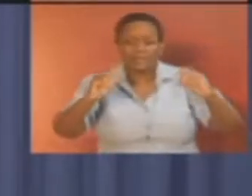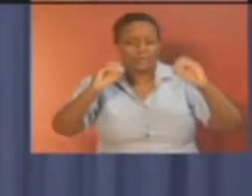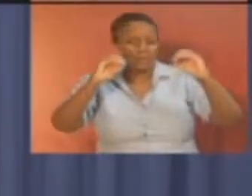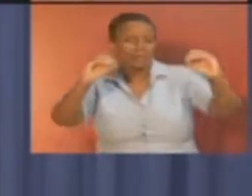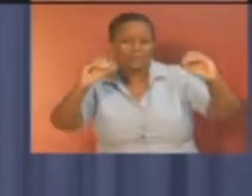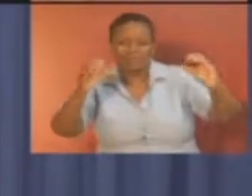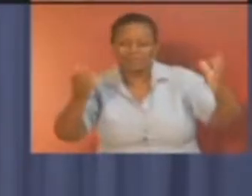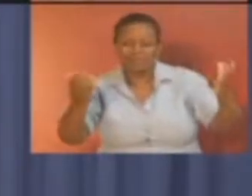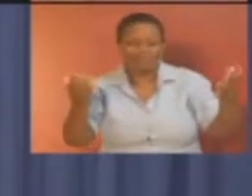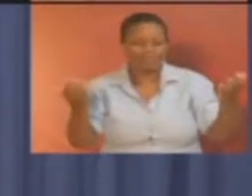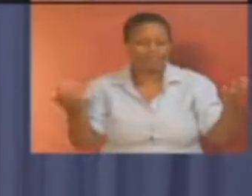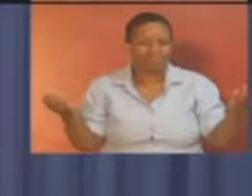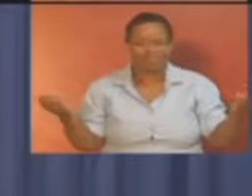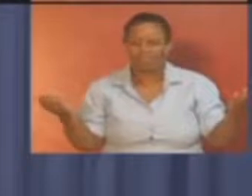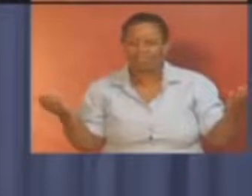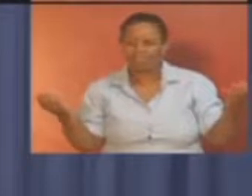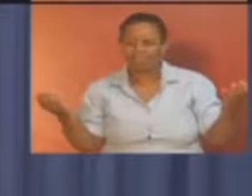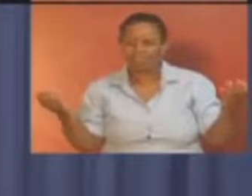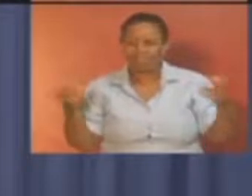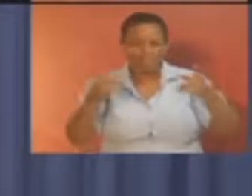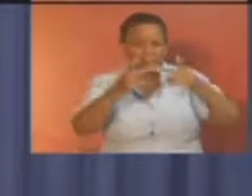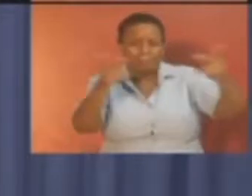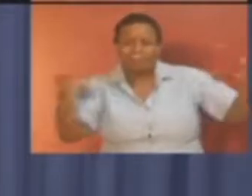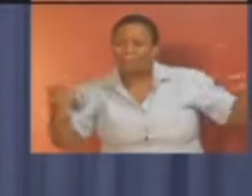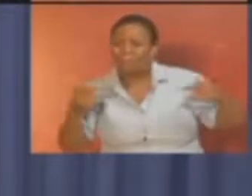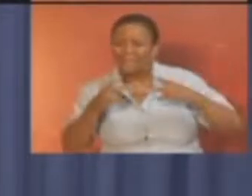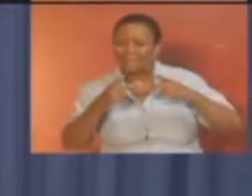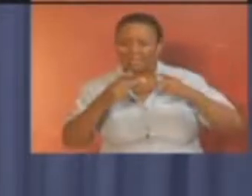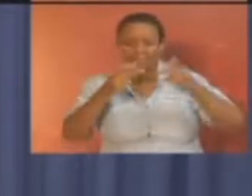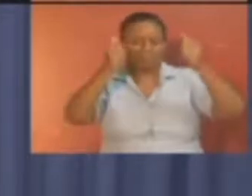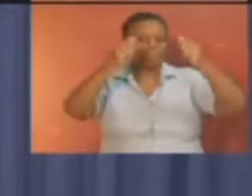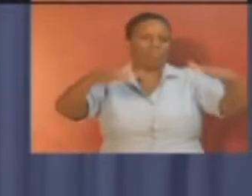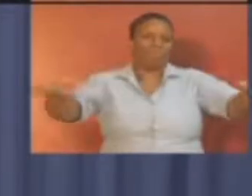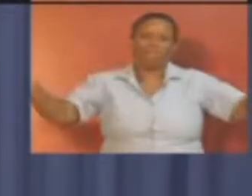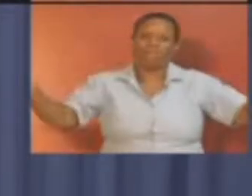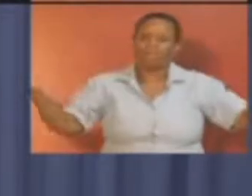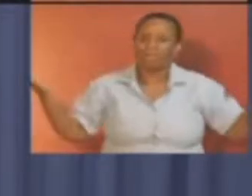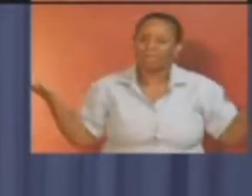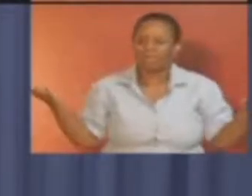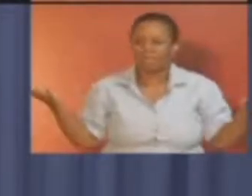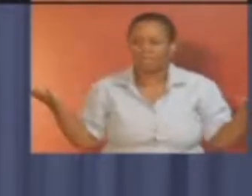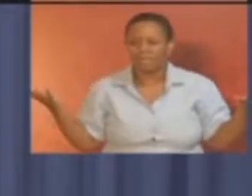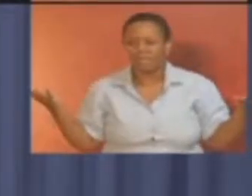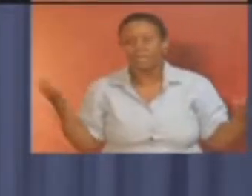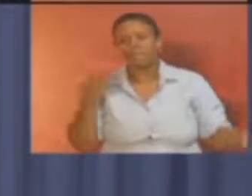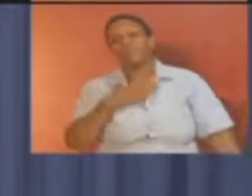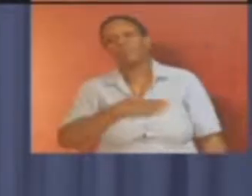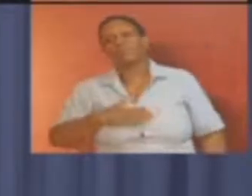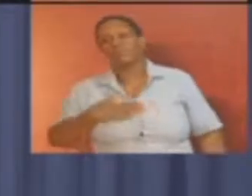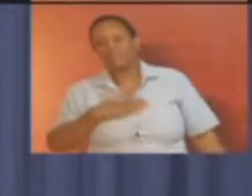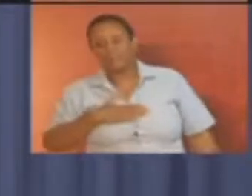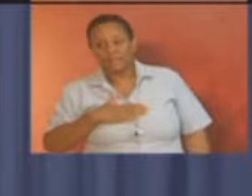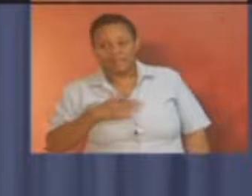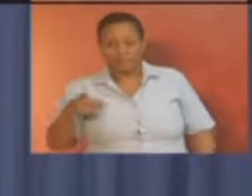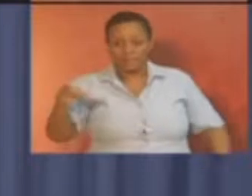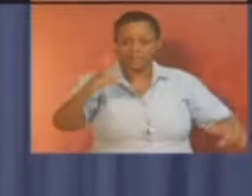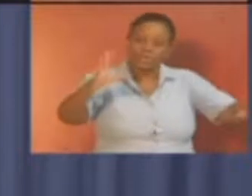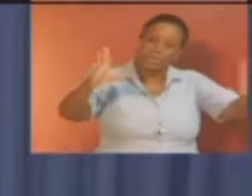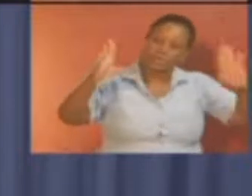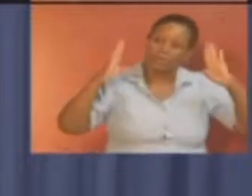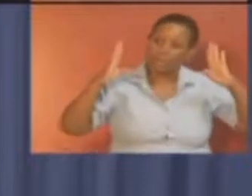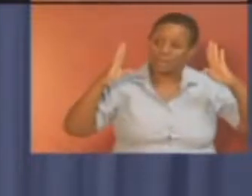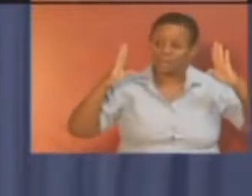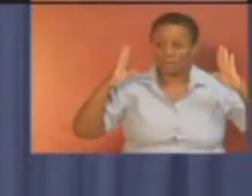to make that appeal and hope my tears this morning did not go in